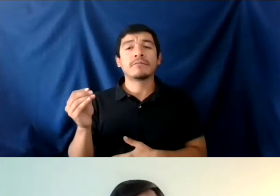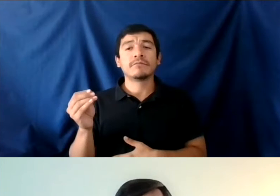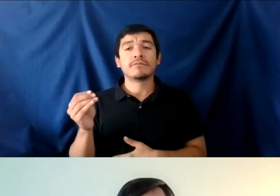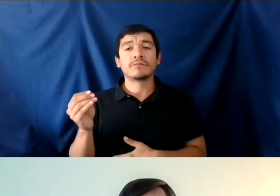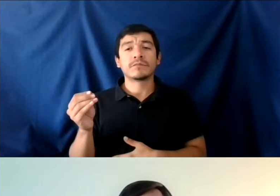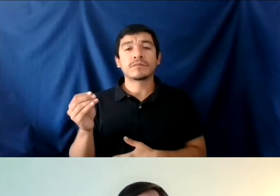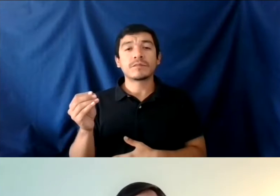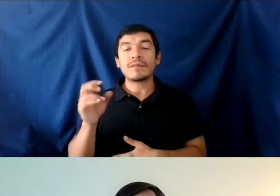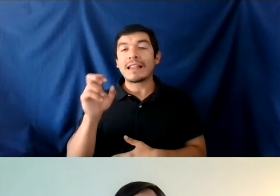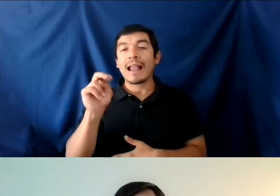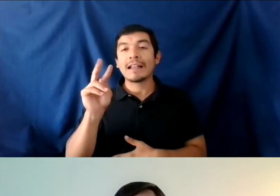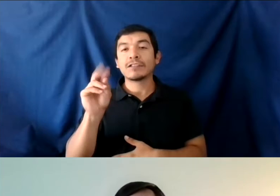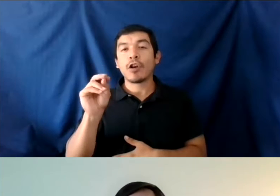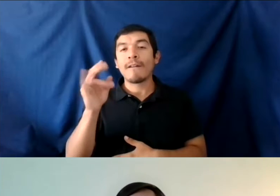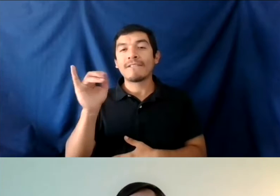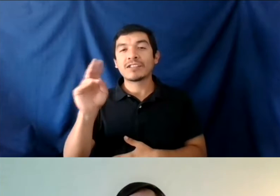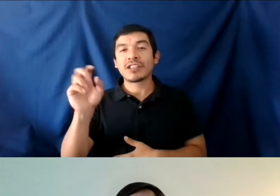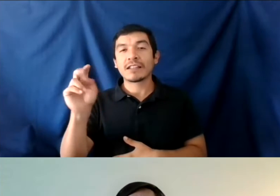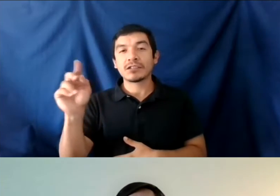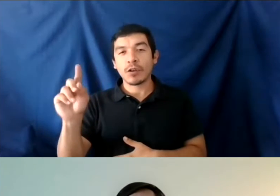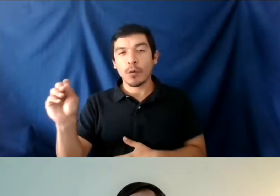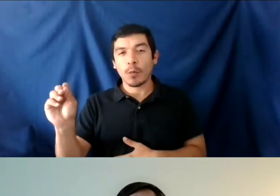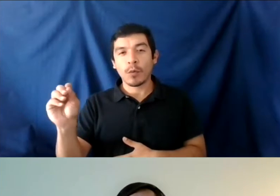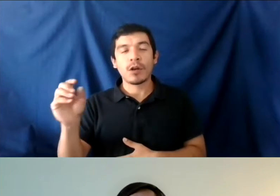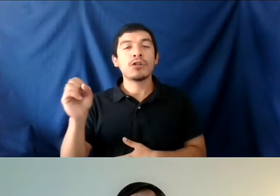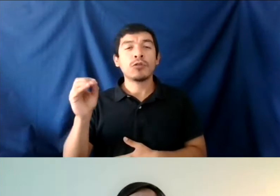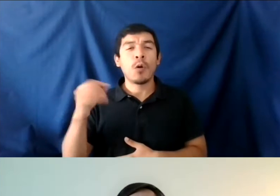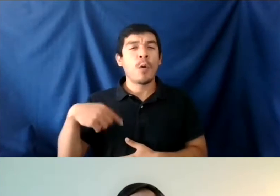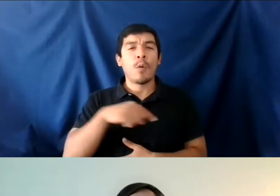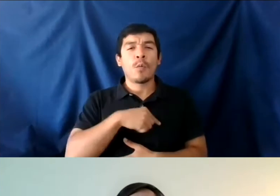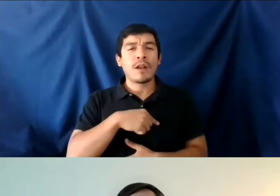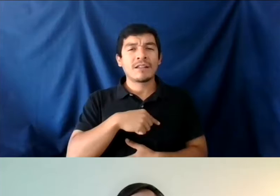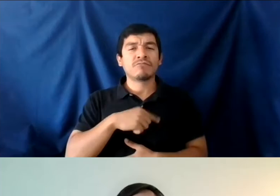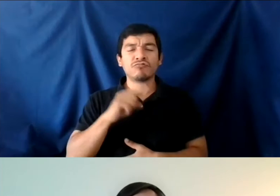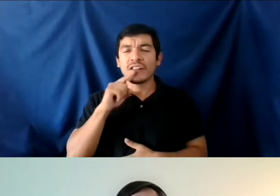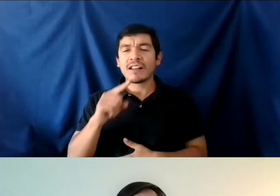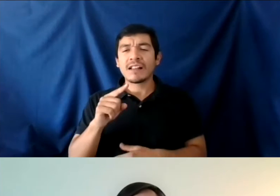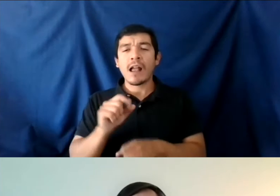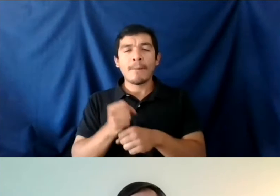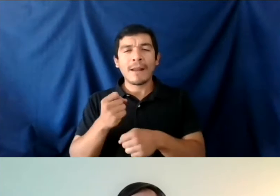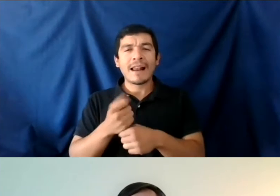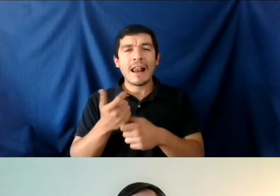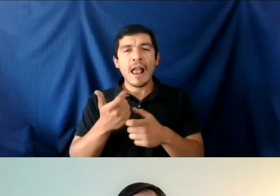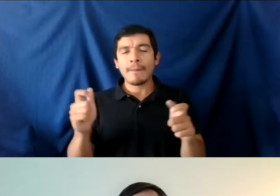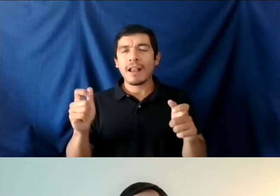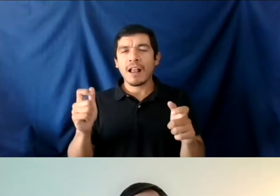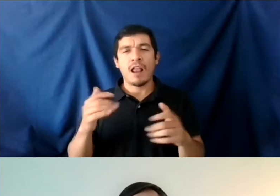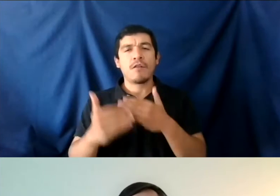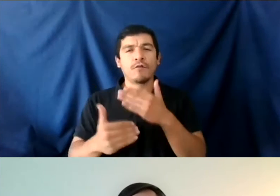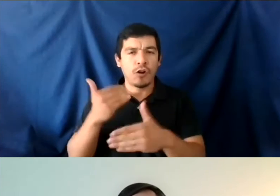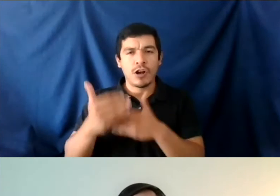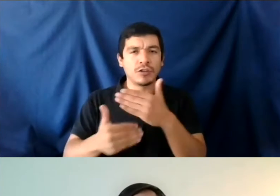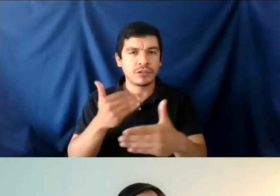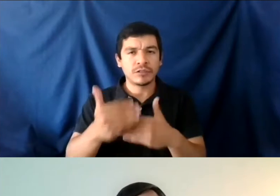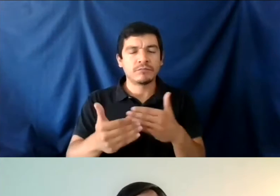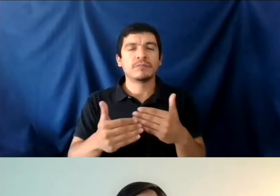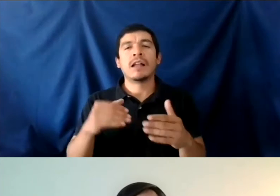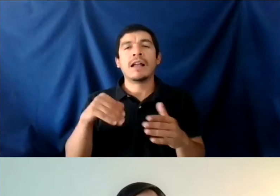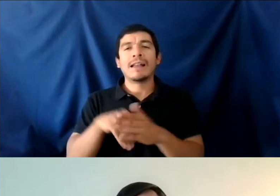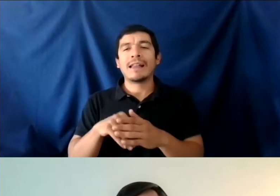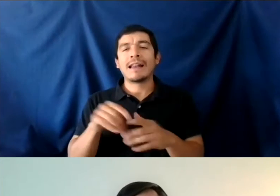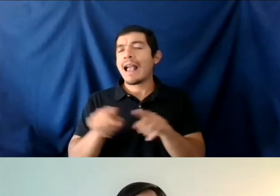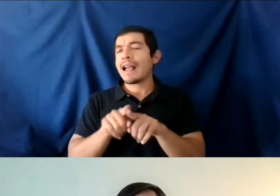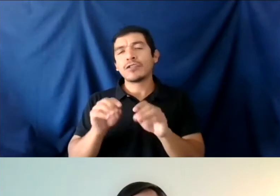Enzo Vincenzo. So we've made a significant amount of progress in just as